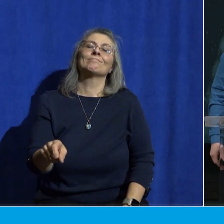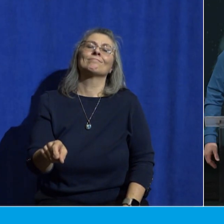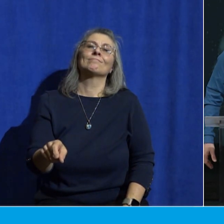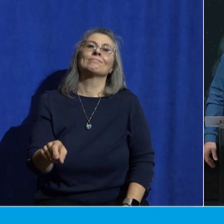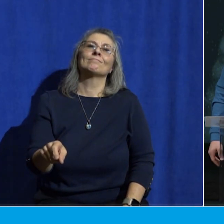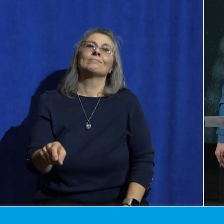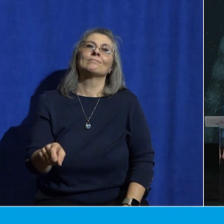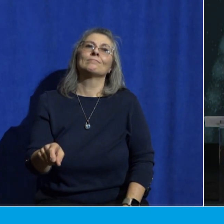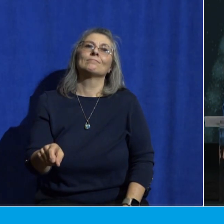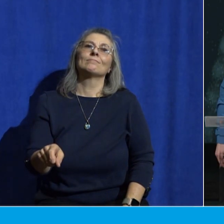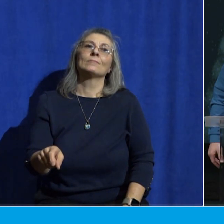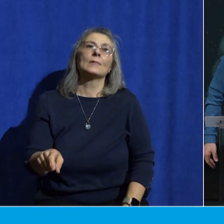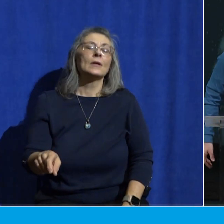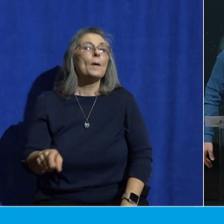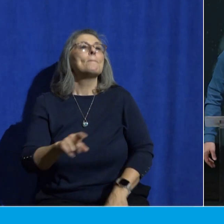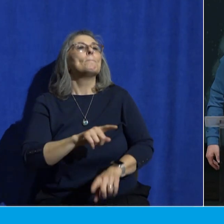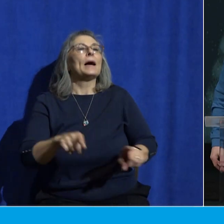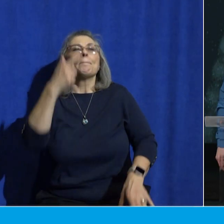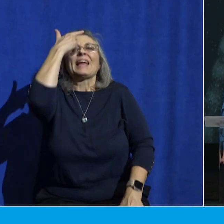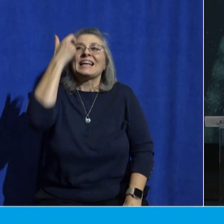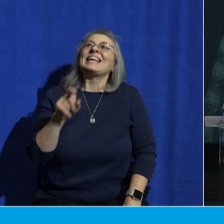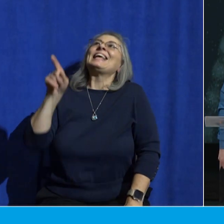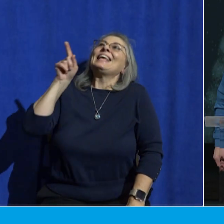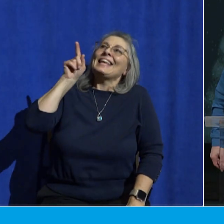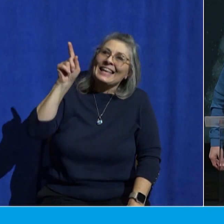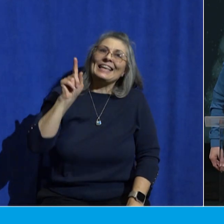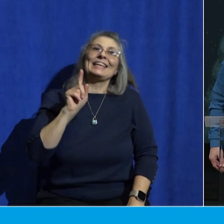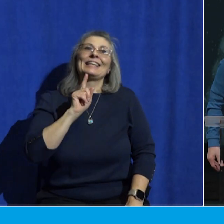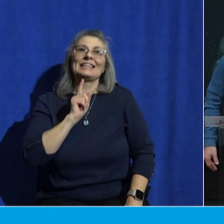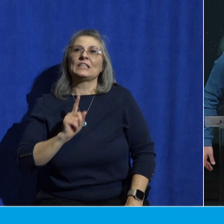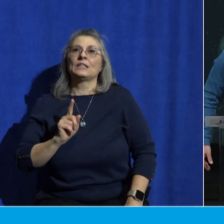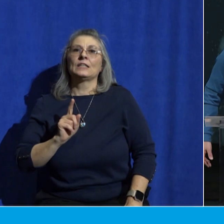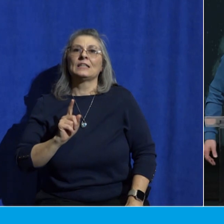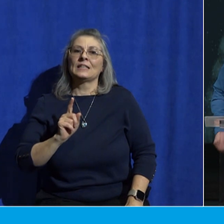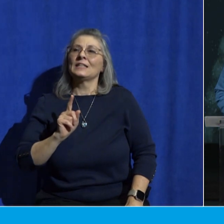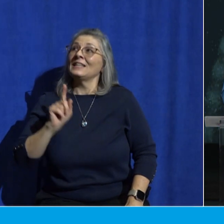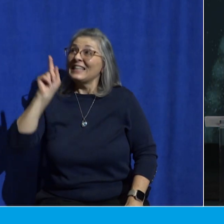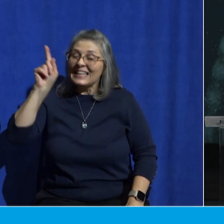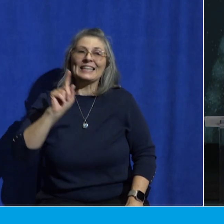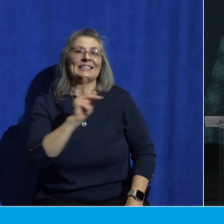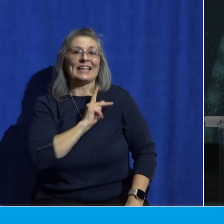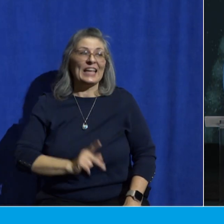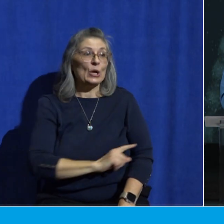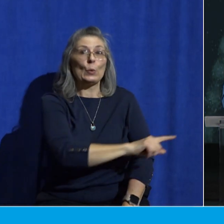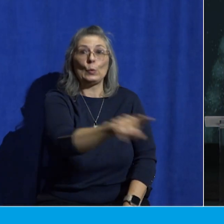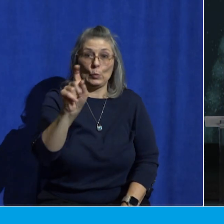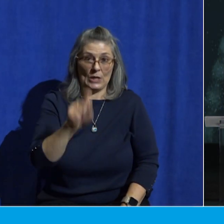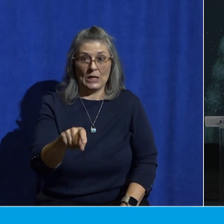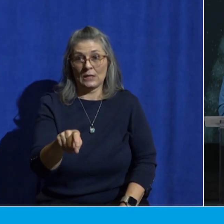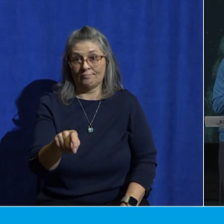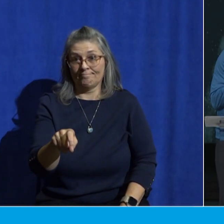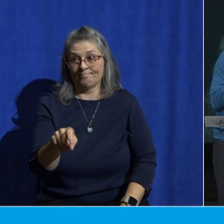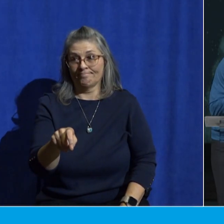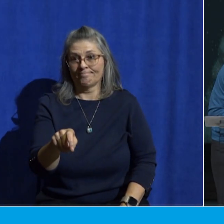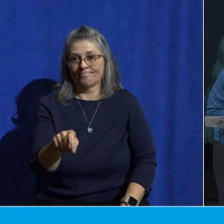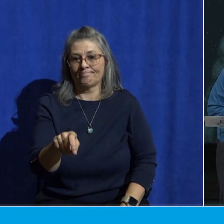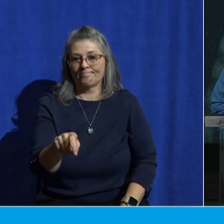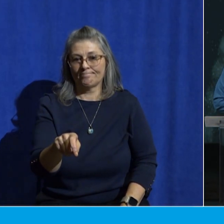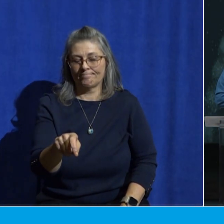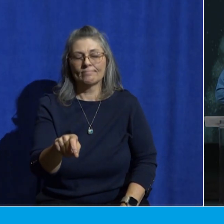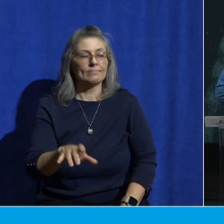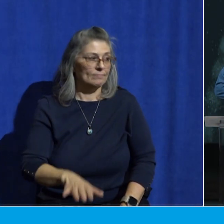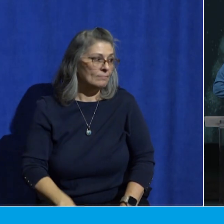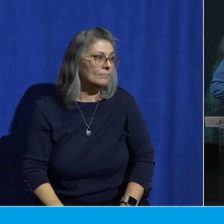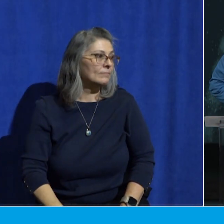because he is the King you need. Because this is where life is